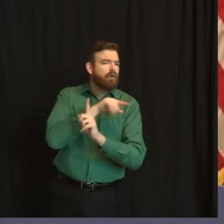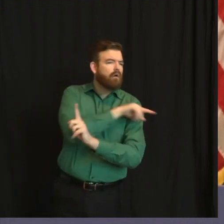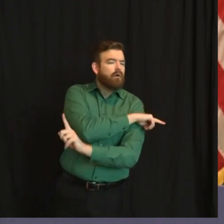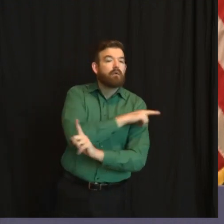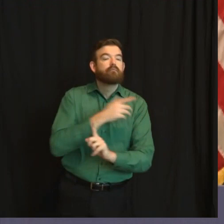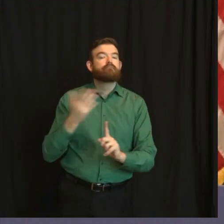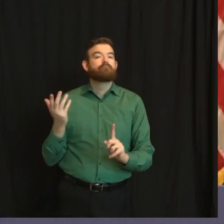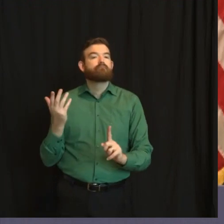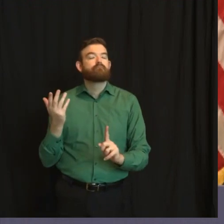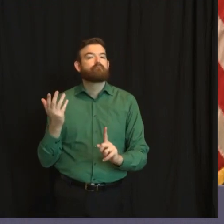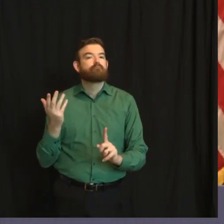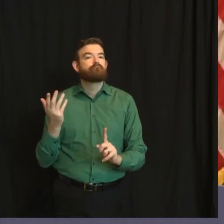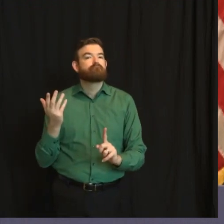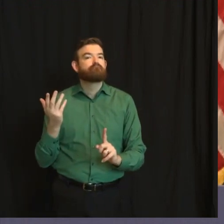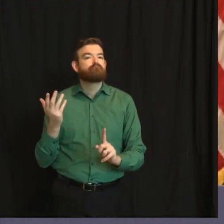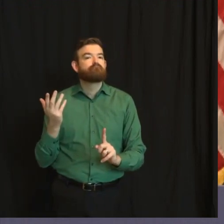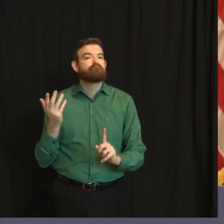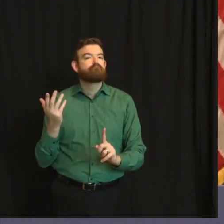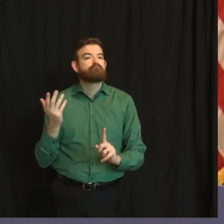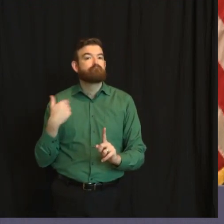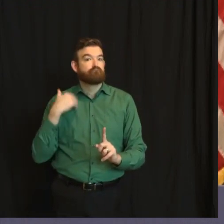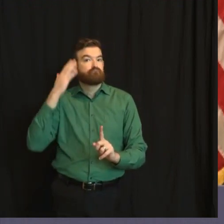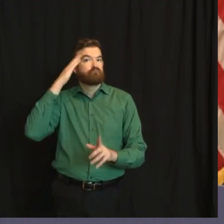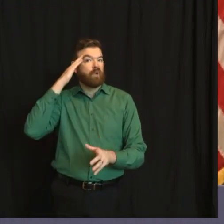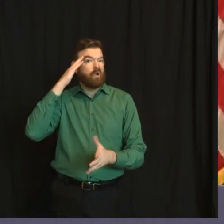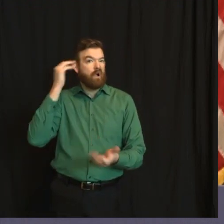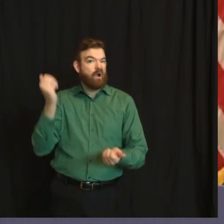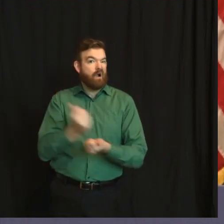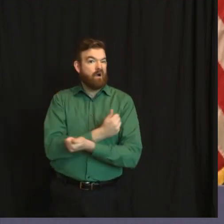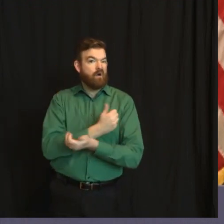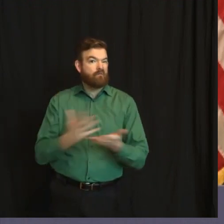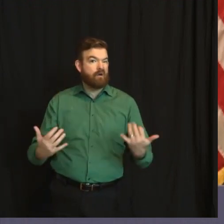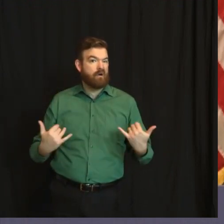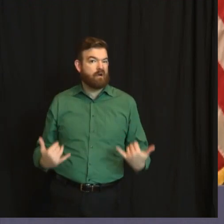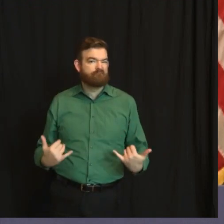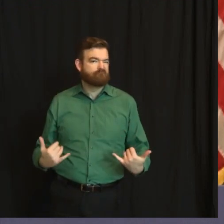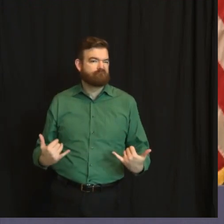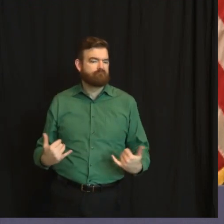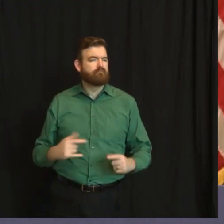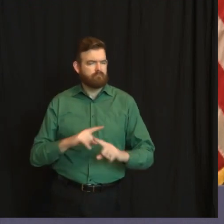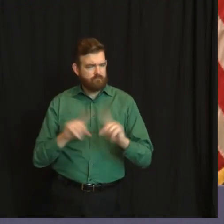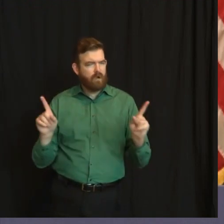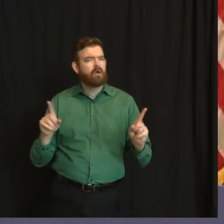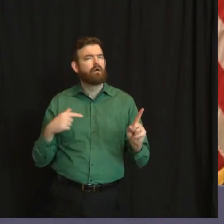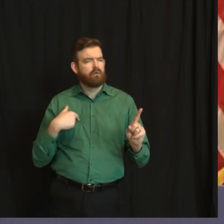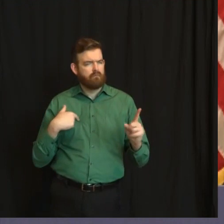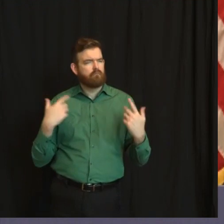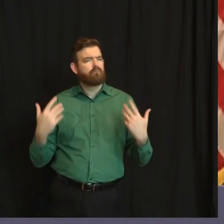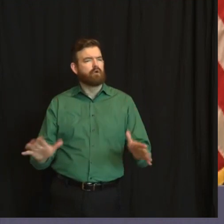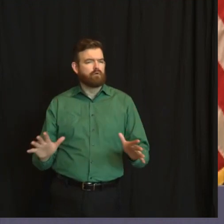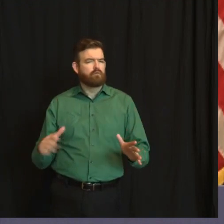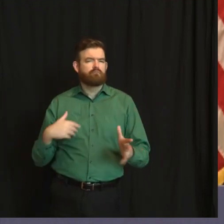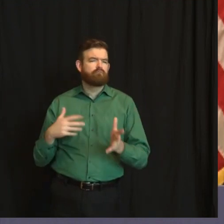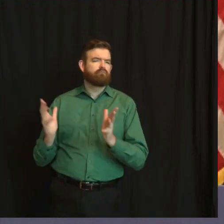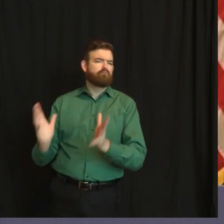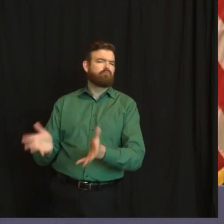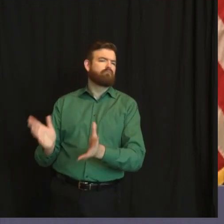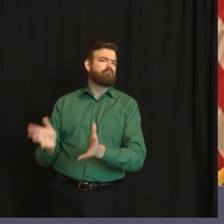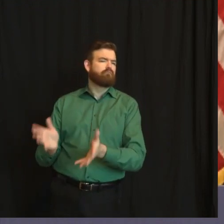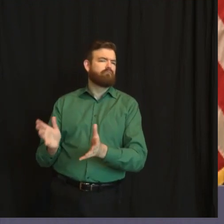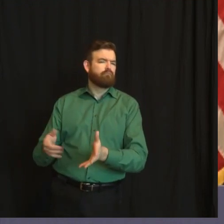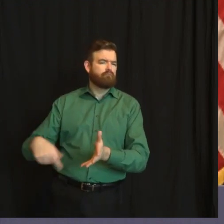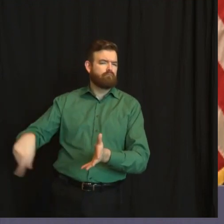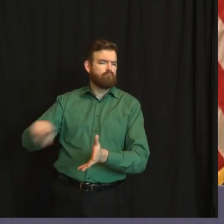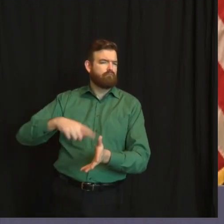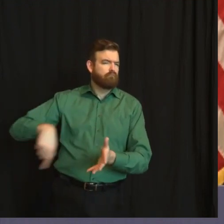to what the answer is completely at the moment, but we had a good conversation. I can't remember the past couple of days. We said when you've got the extraordinary